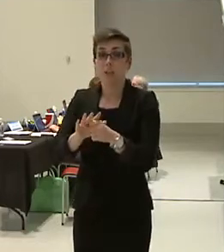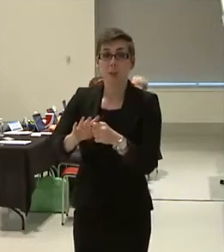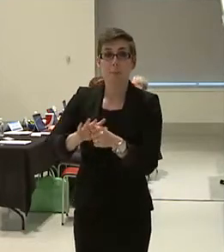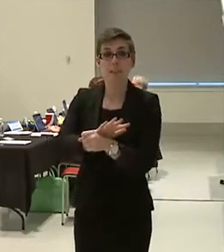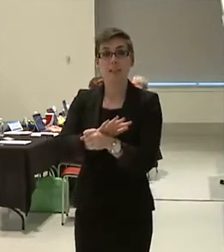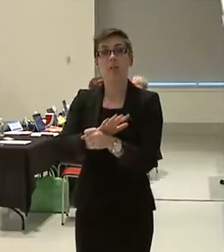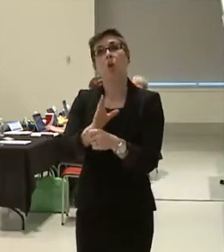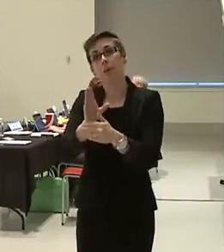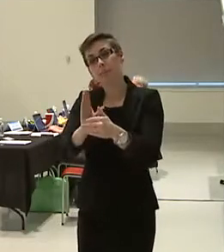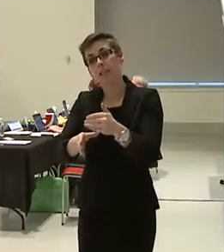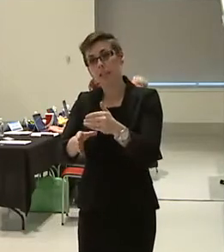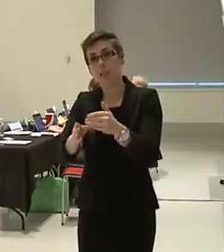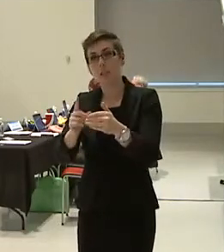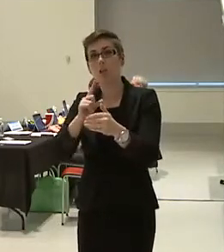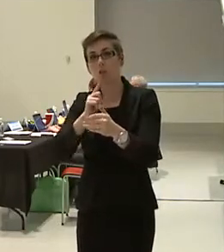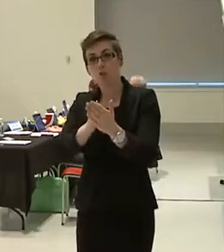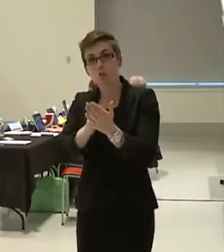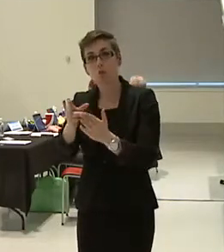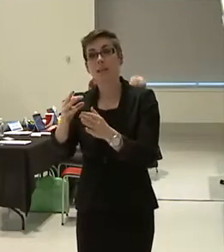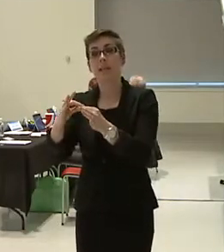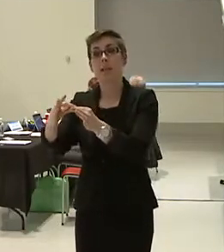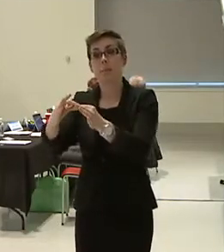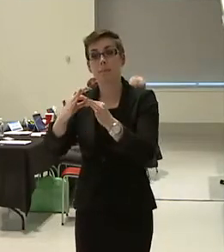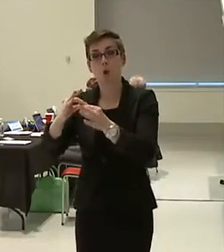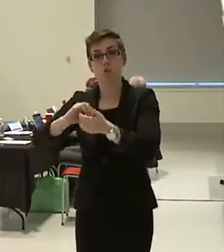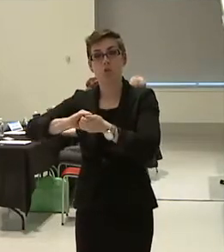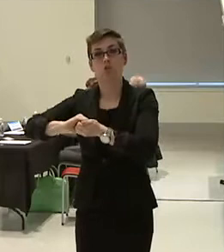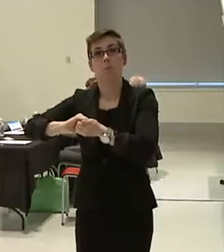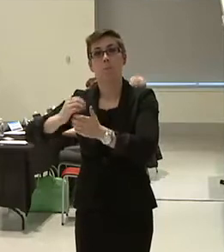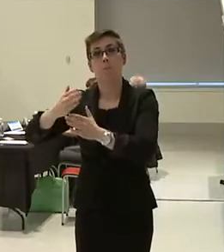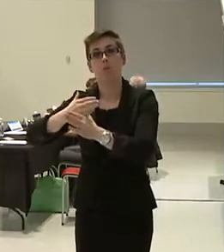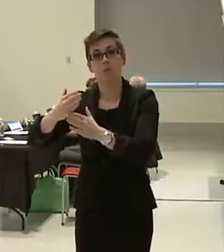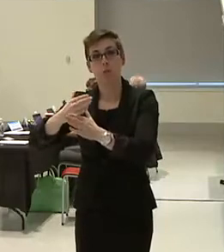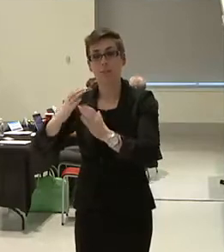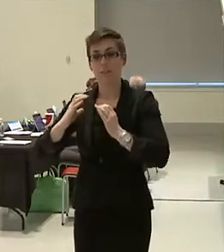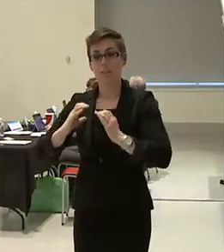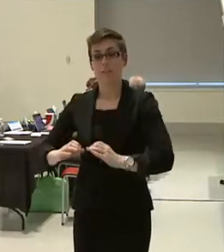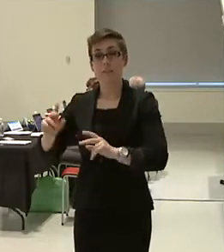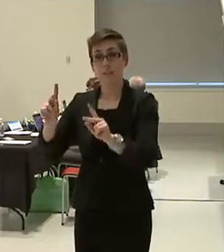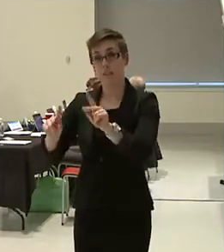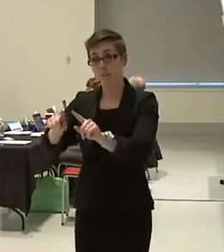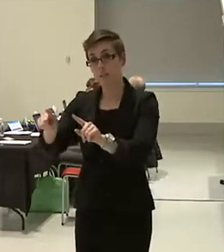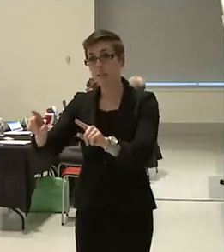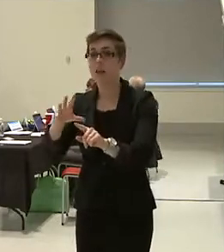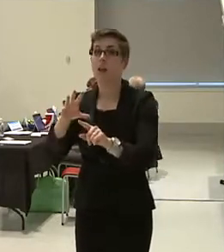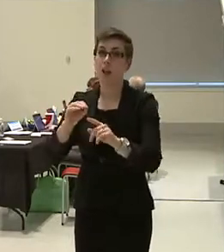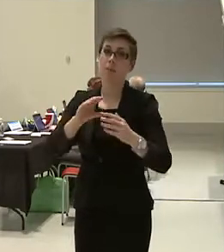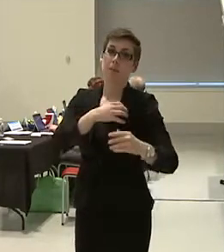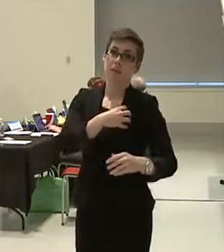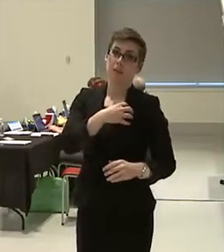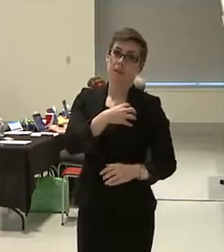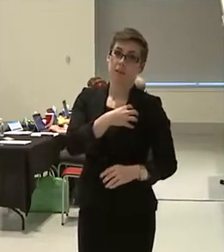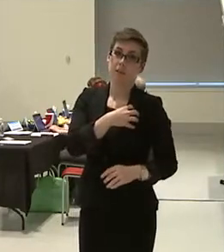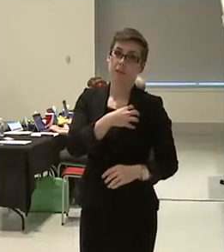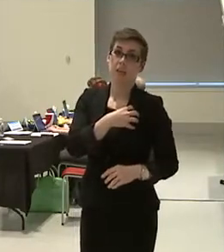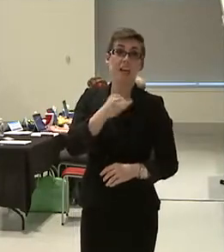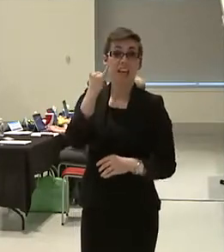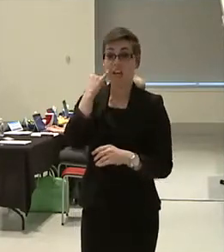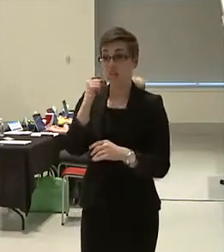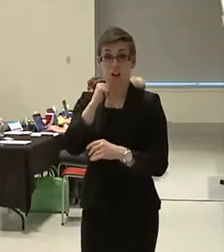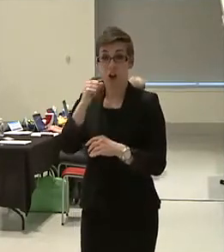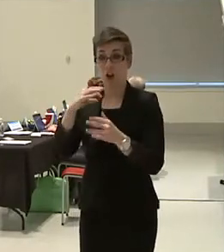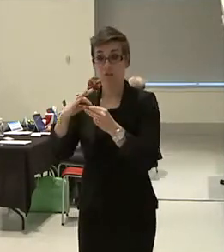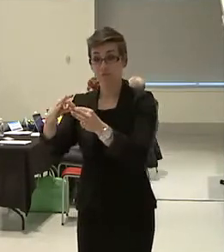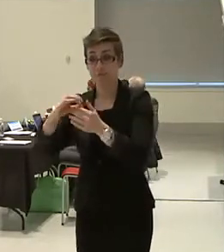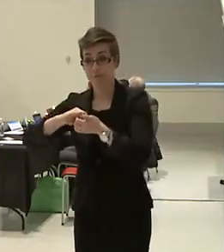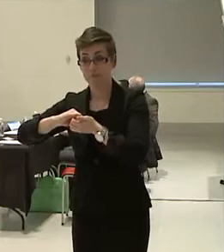completed truly in partnership between citizens and police. Or is it going to be with great conflict, as we've